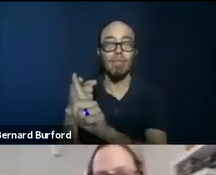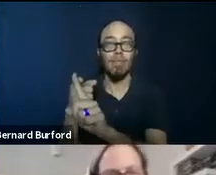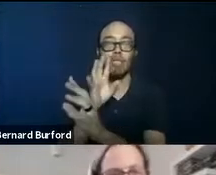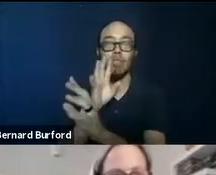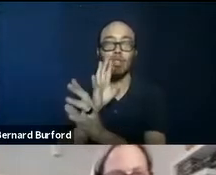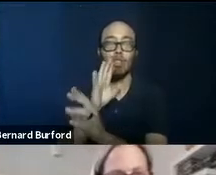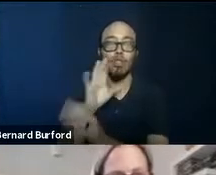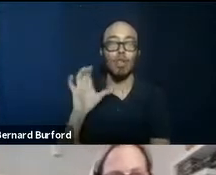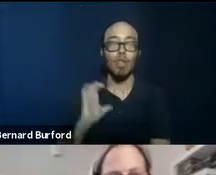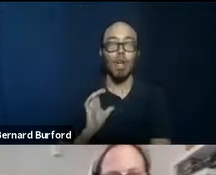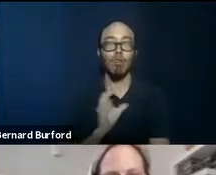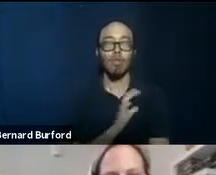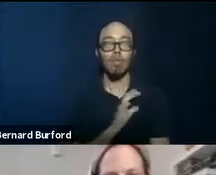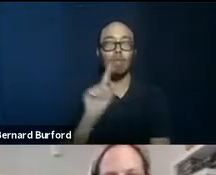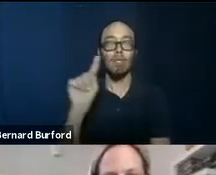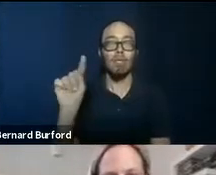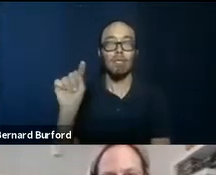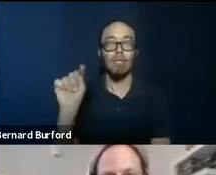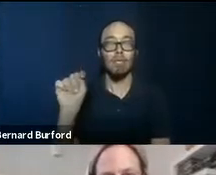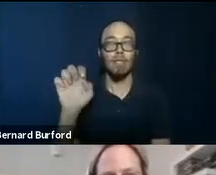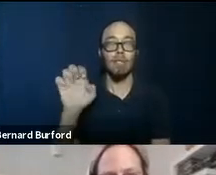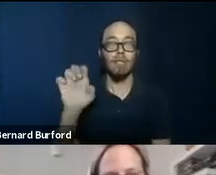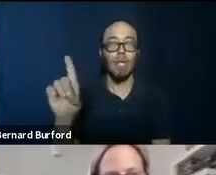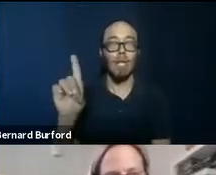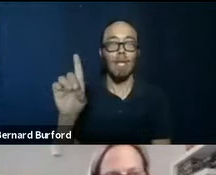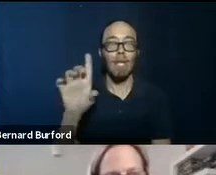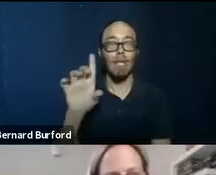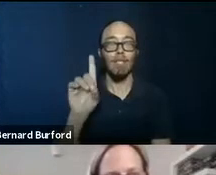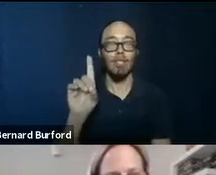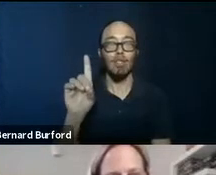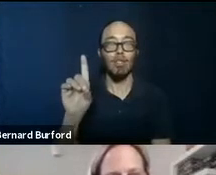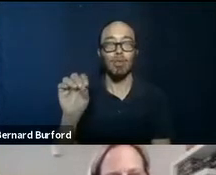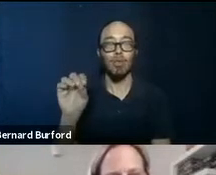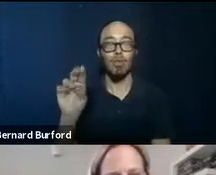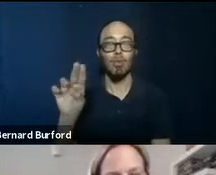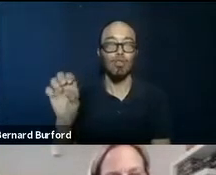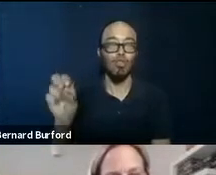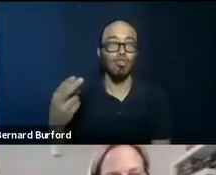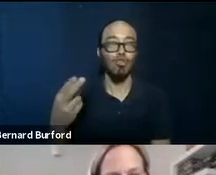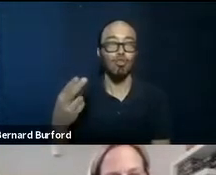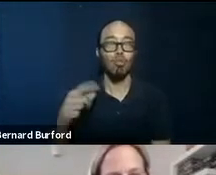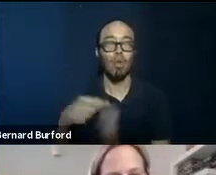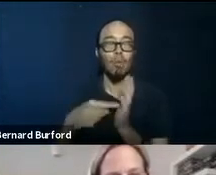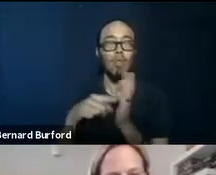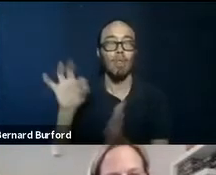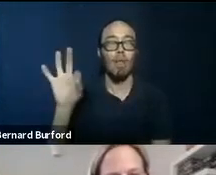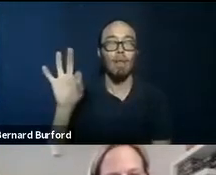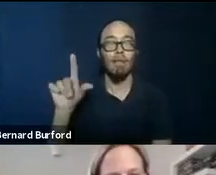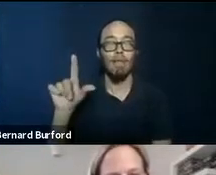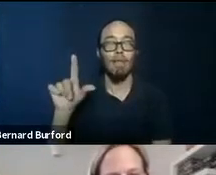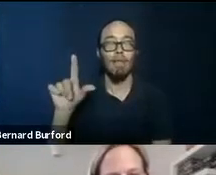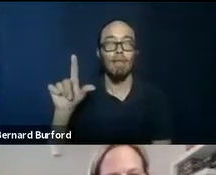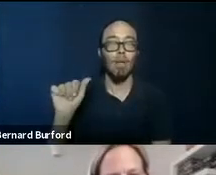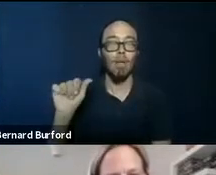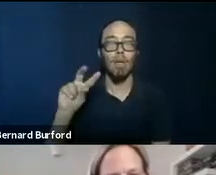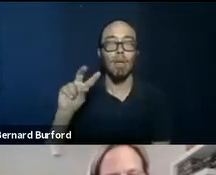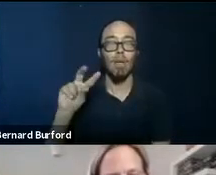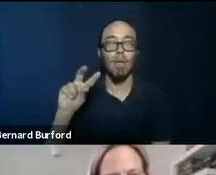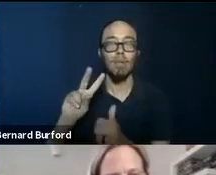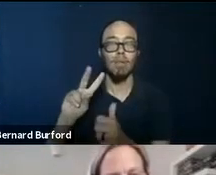Congressman Ted Deutsch, who represents Florida's 22nd district, now serving his sixth term in